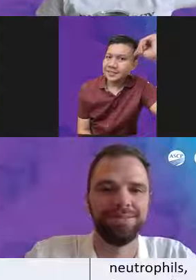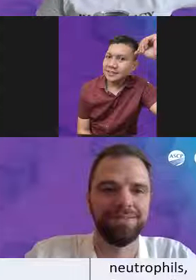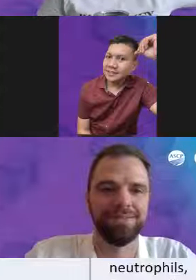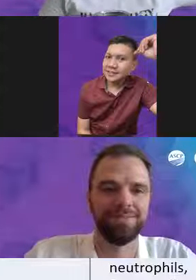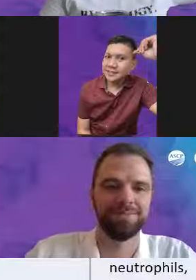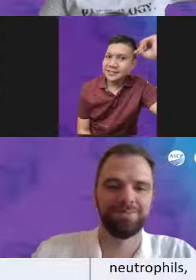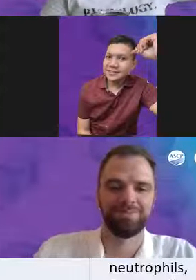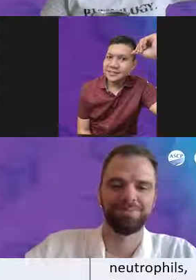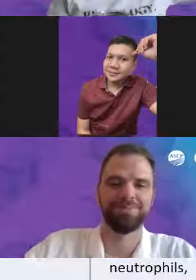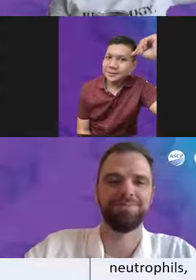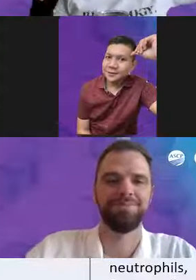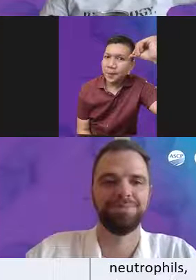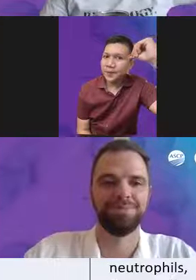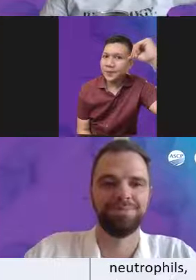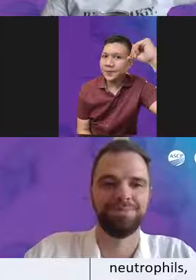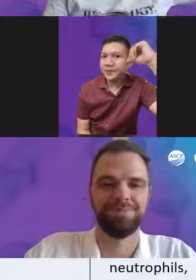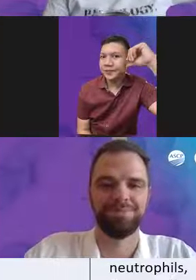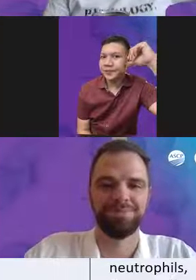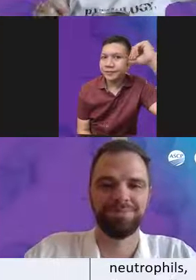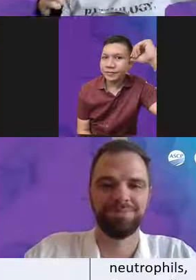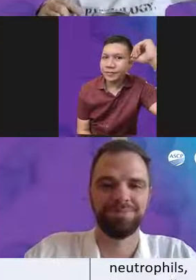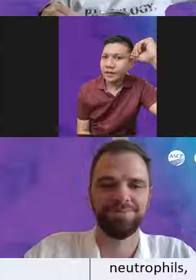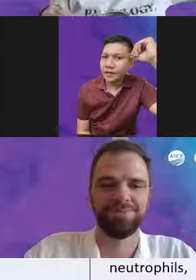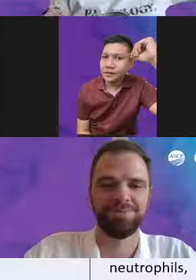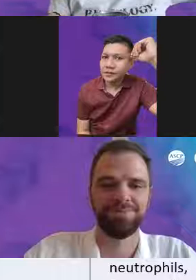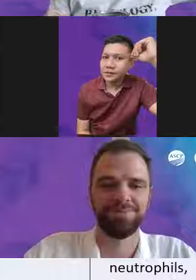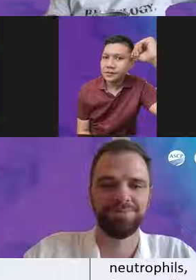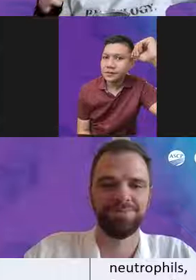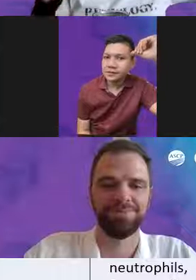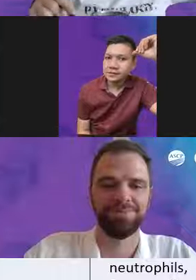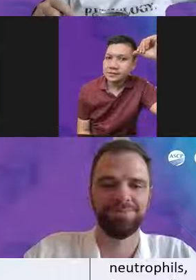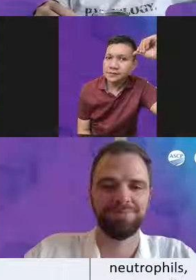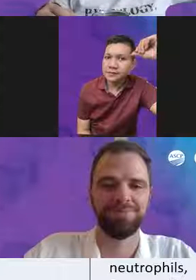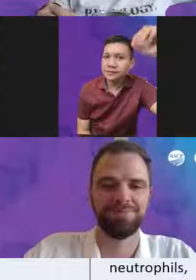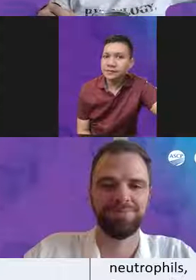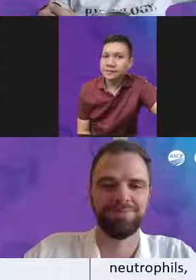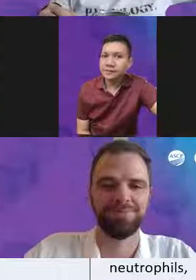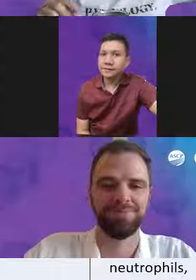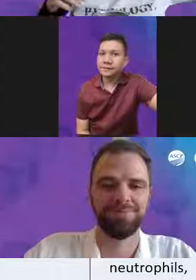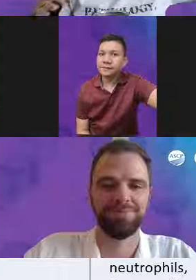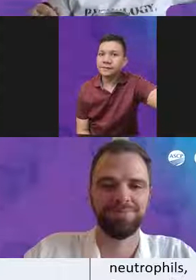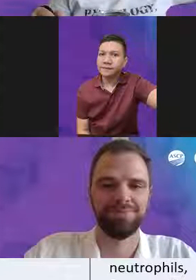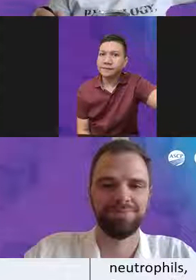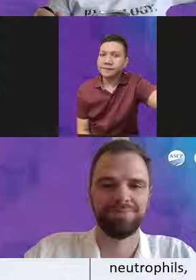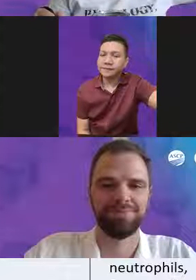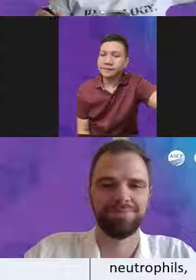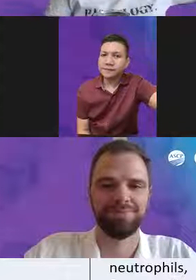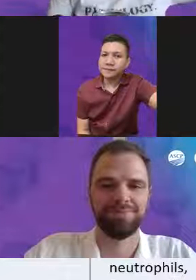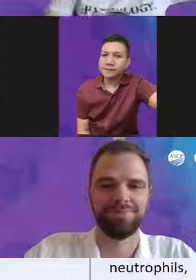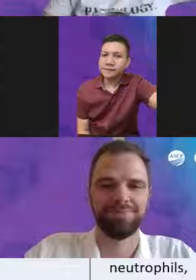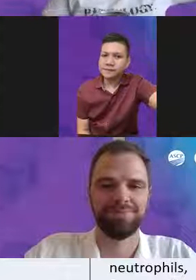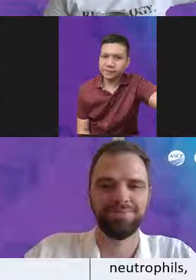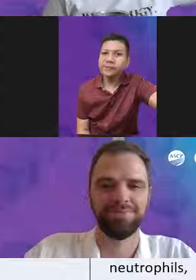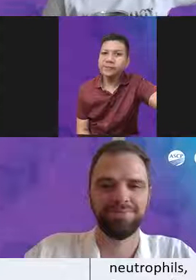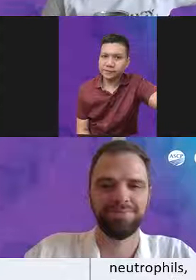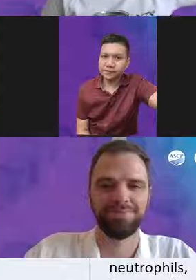the ones to look out for in the East right now. All right. They were three last week, and now they're number one. So anybody can bring it